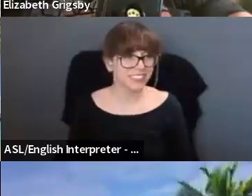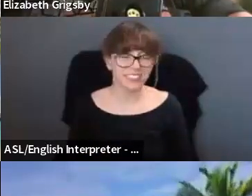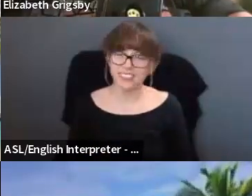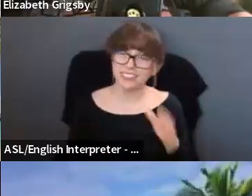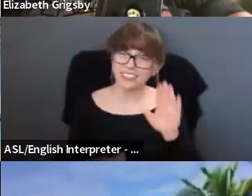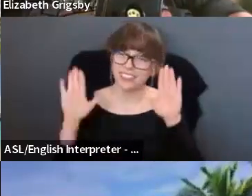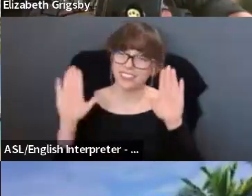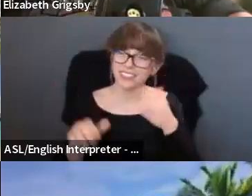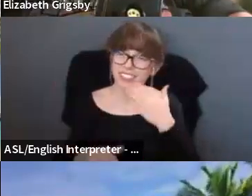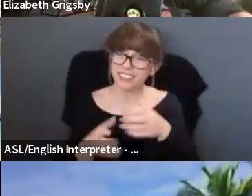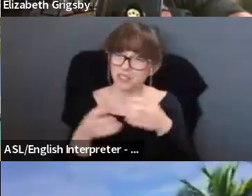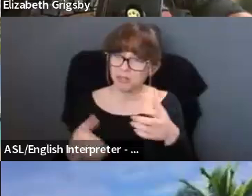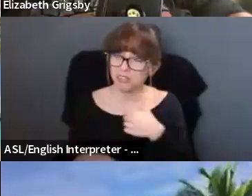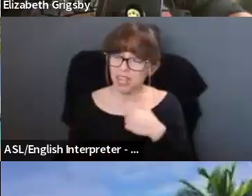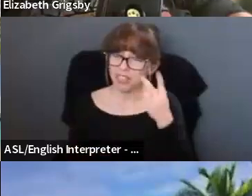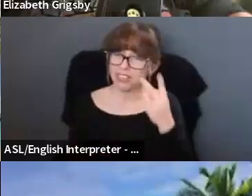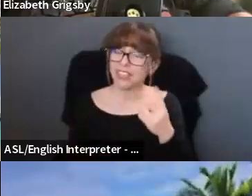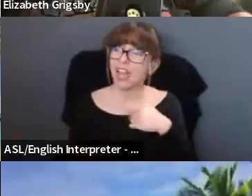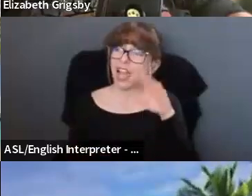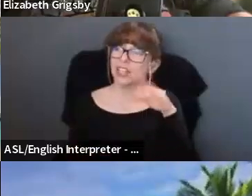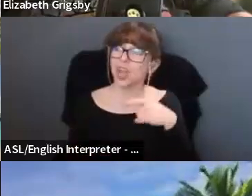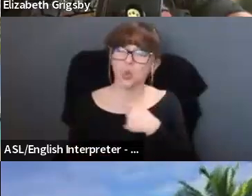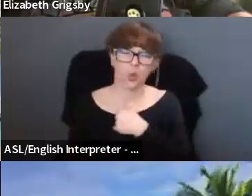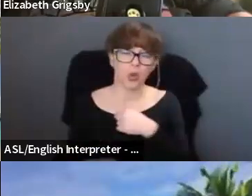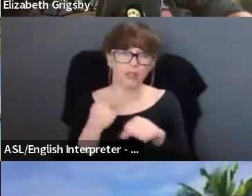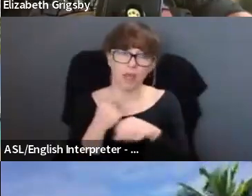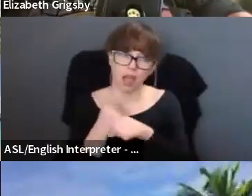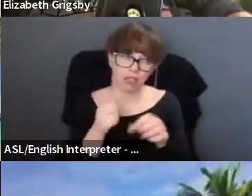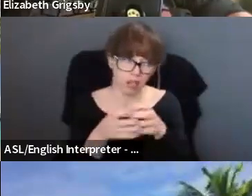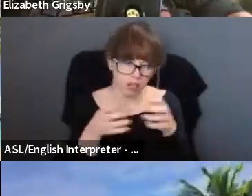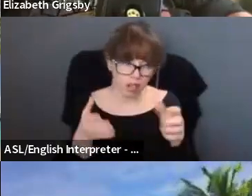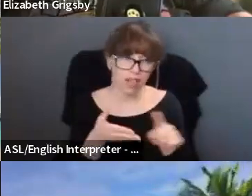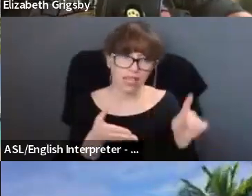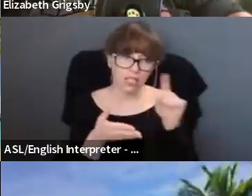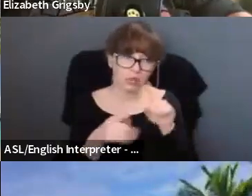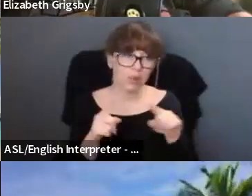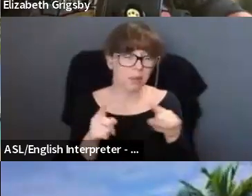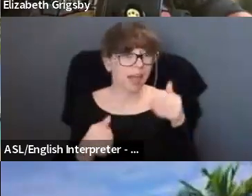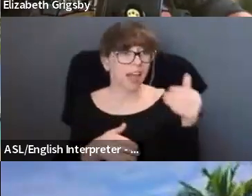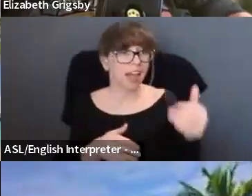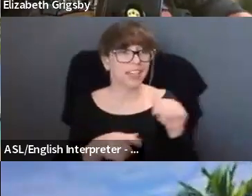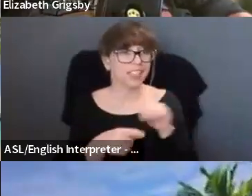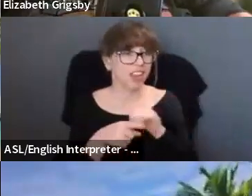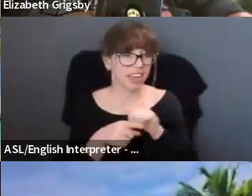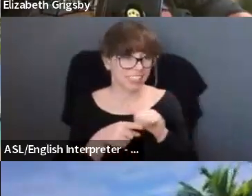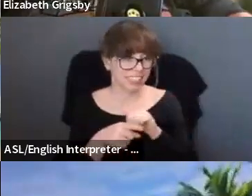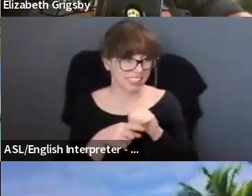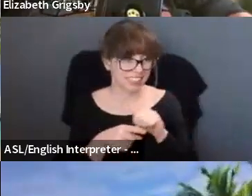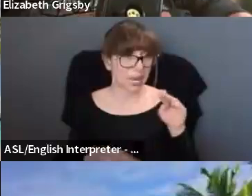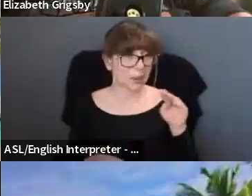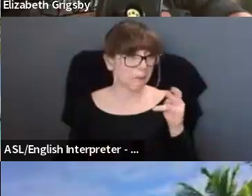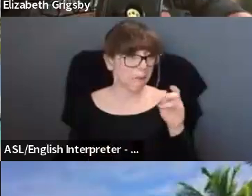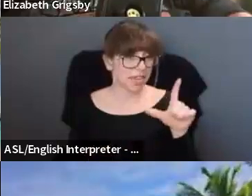Excellent. Thank you very much. And I see that, I know we plugged it a lot last week, but the upcoming training that Michael